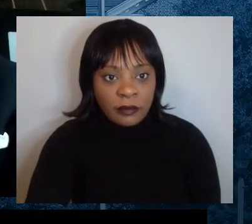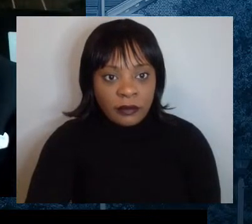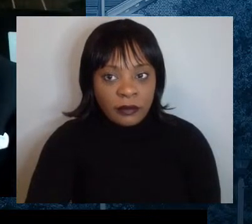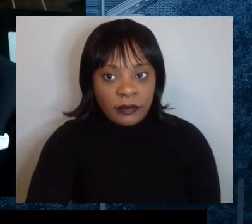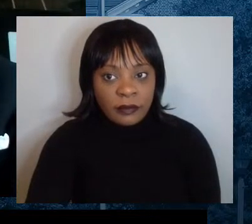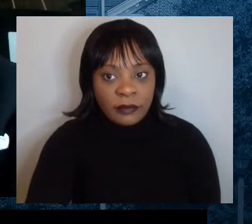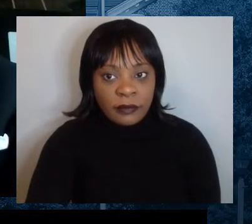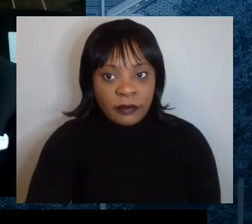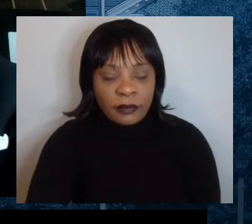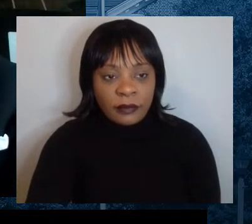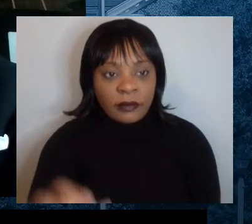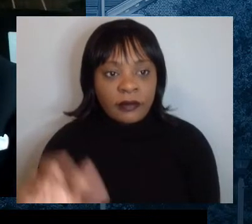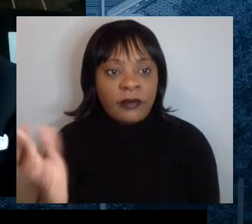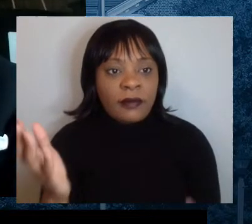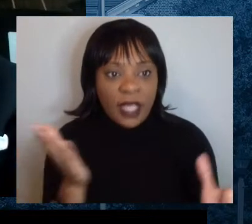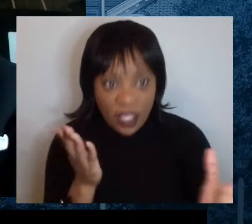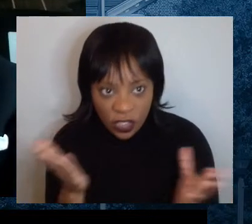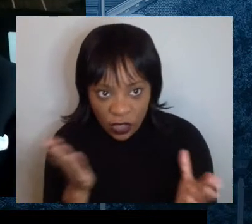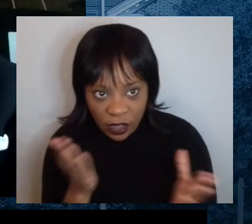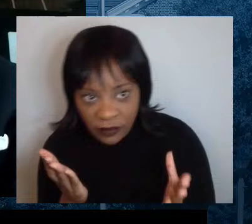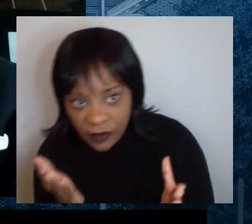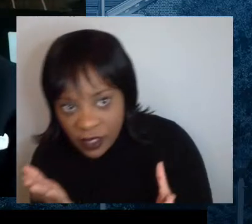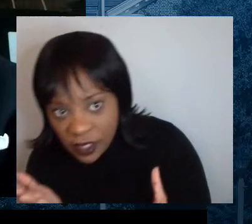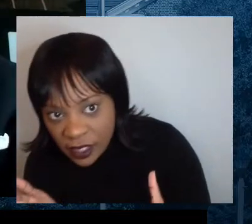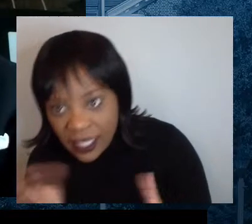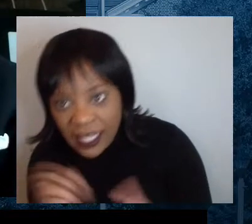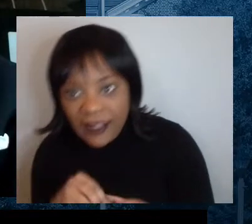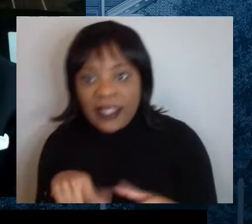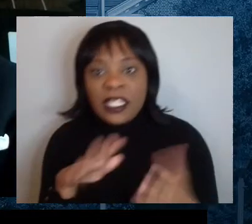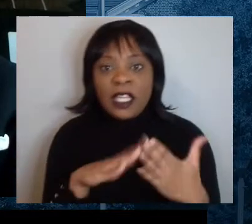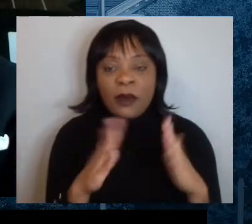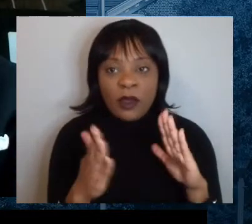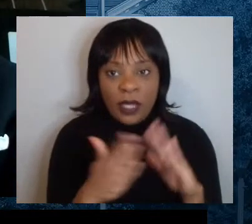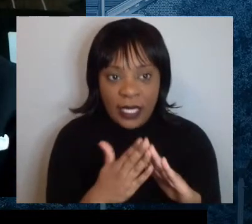serve in this community.